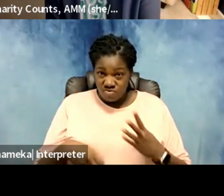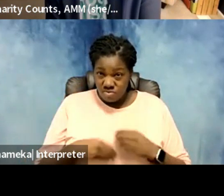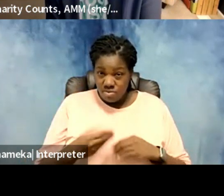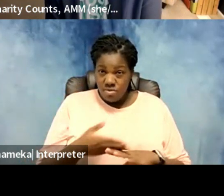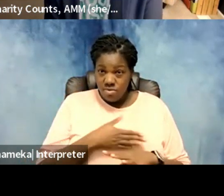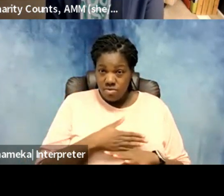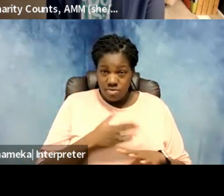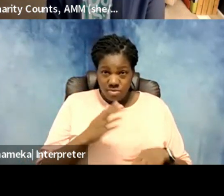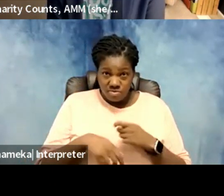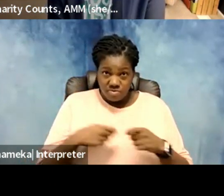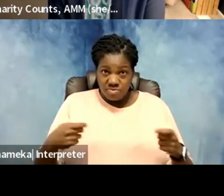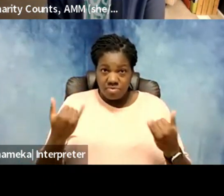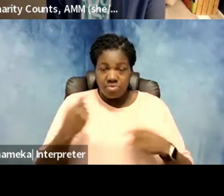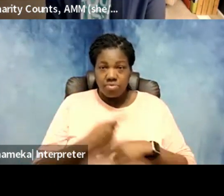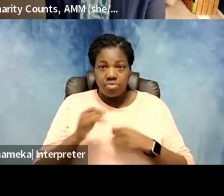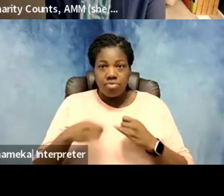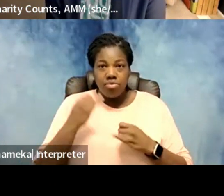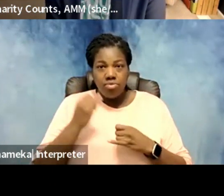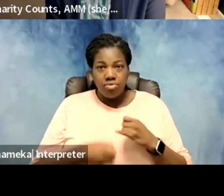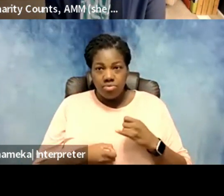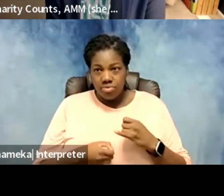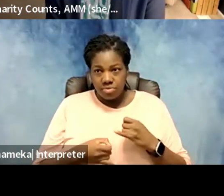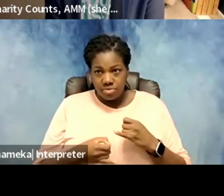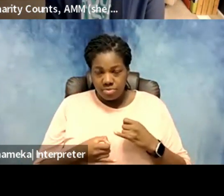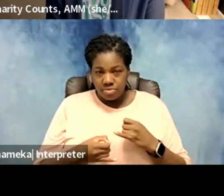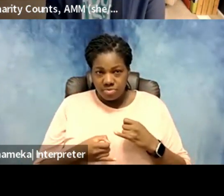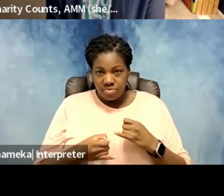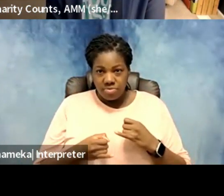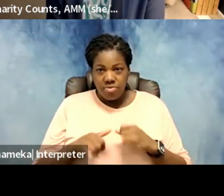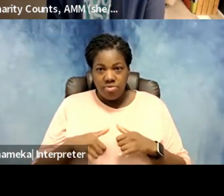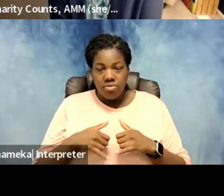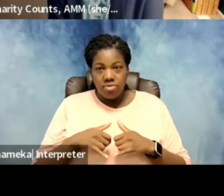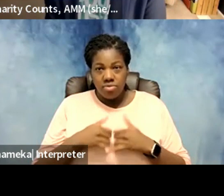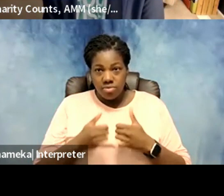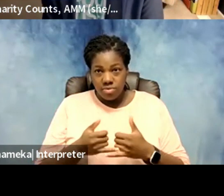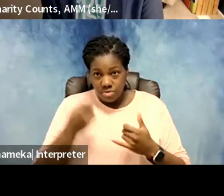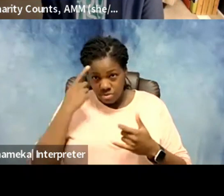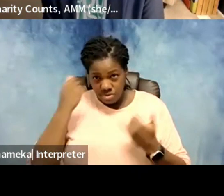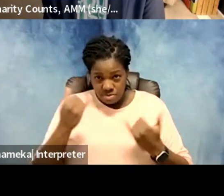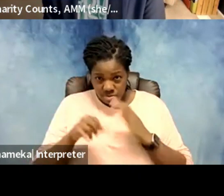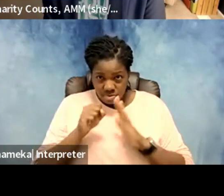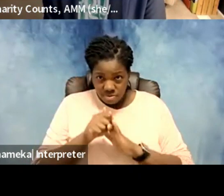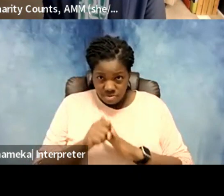we wrap up today, our final awards program of the season?